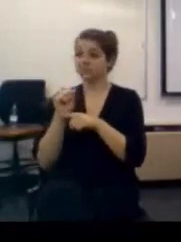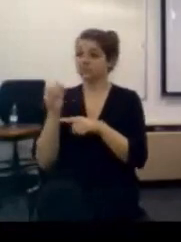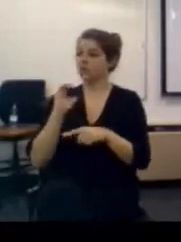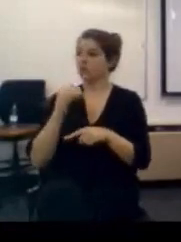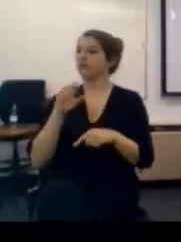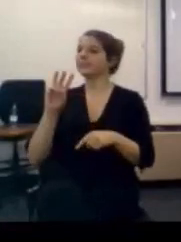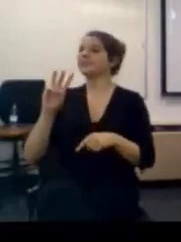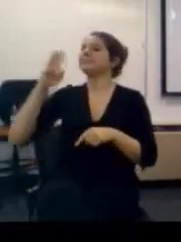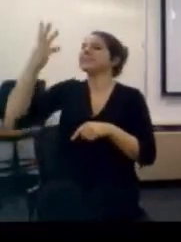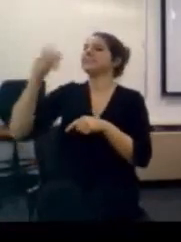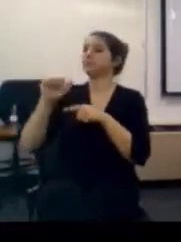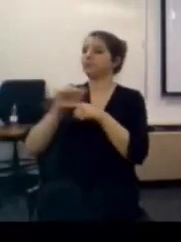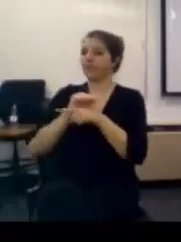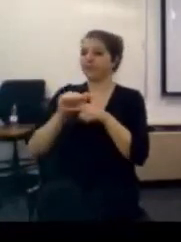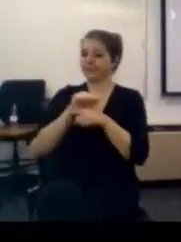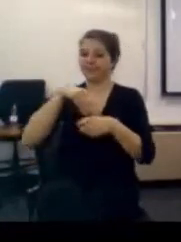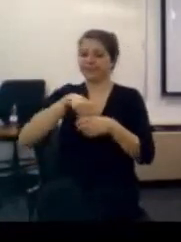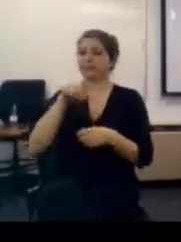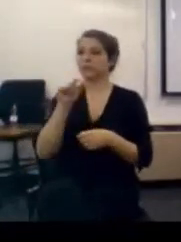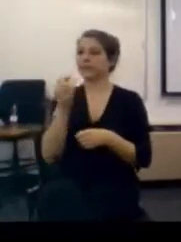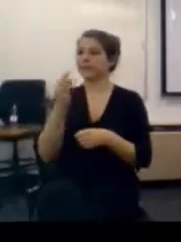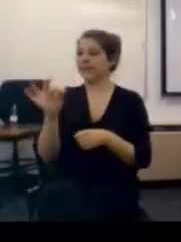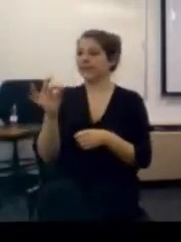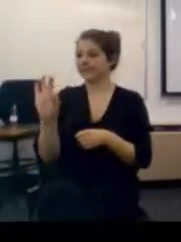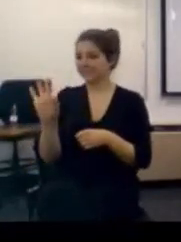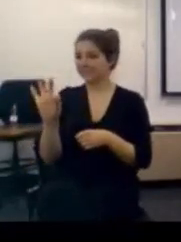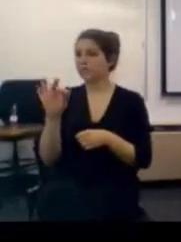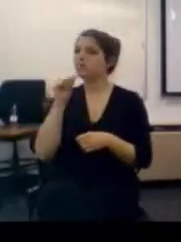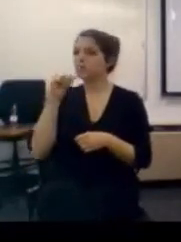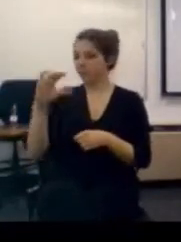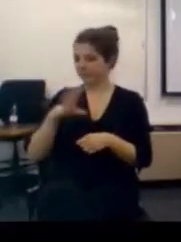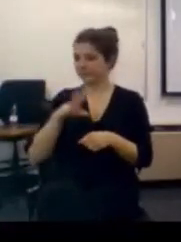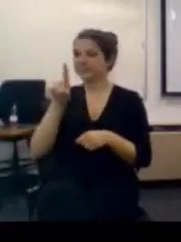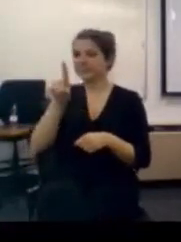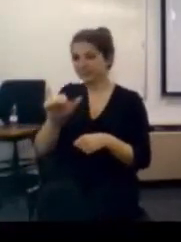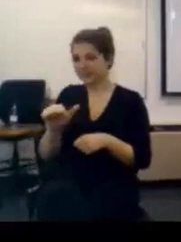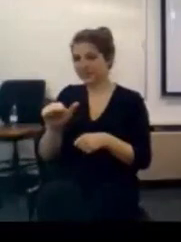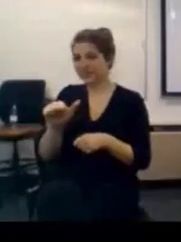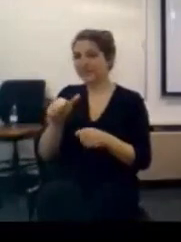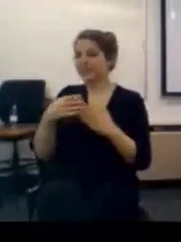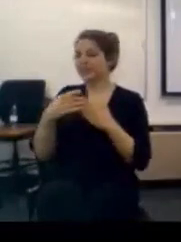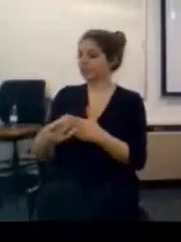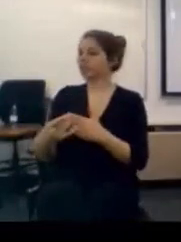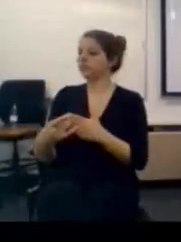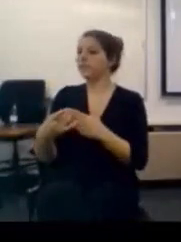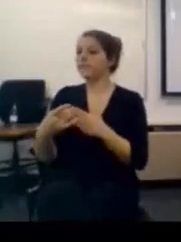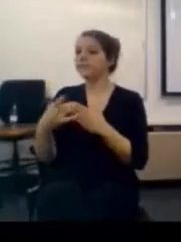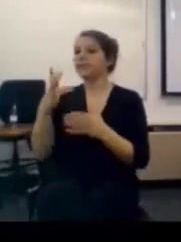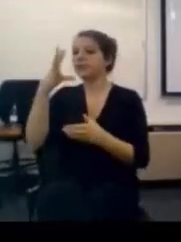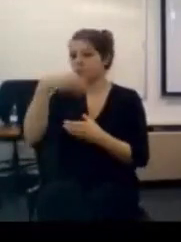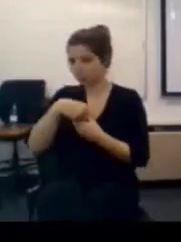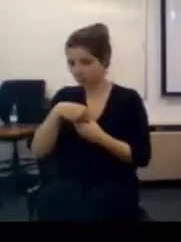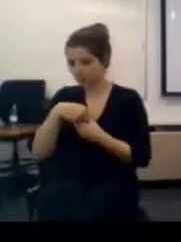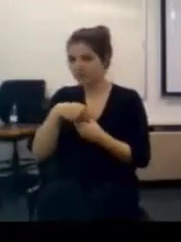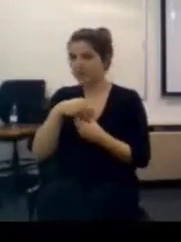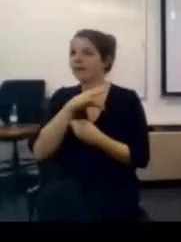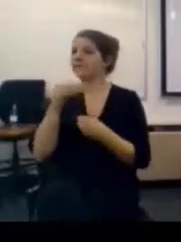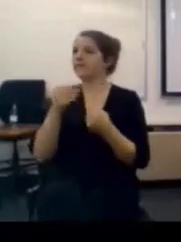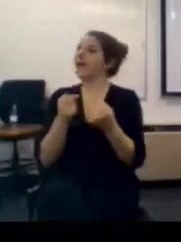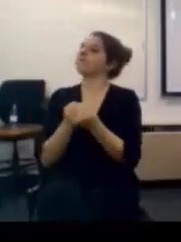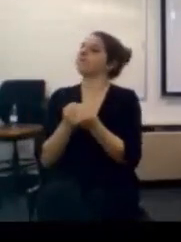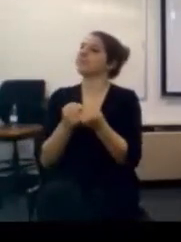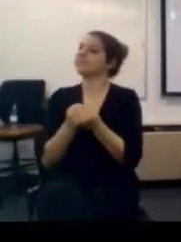training is our sixth training in our 2019 Women's Disability